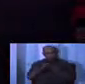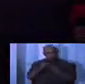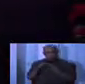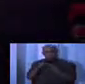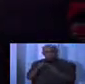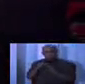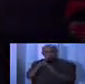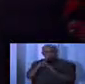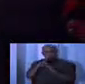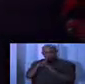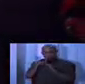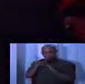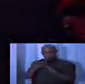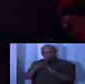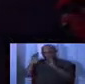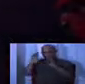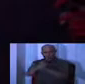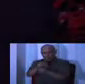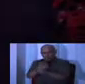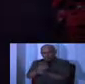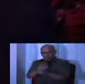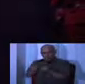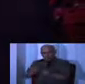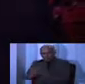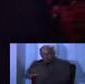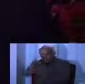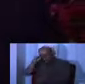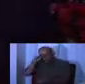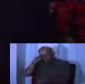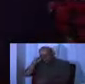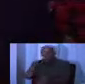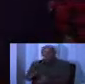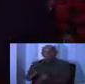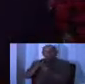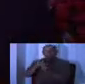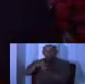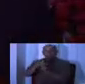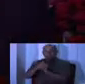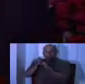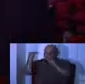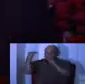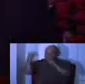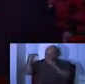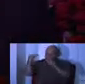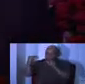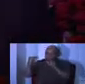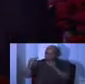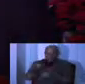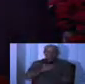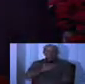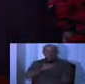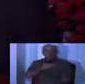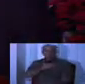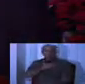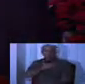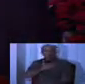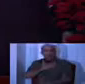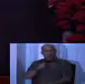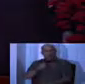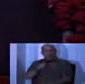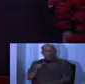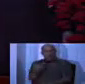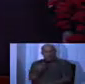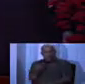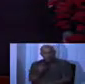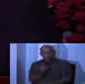really those are the miracles that we get to learn, especially in a culture that teaches us to be me, me, me.